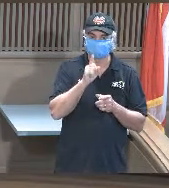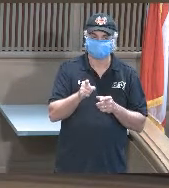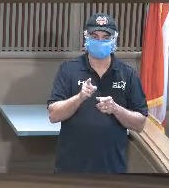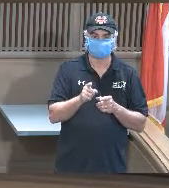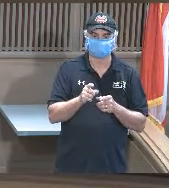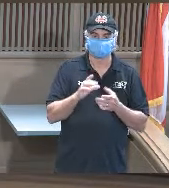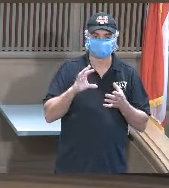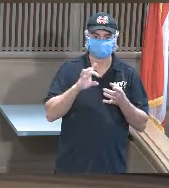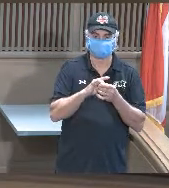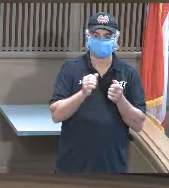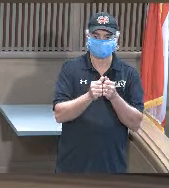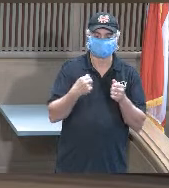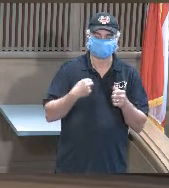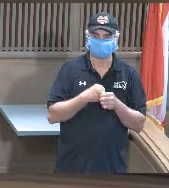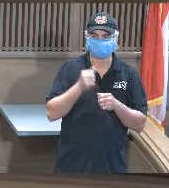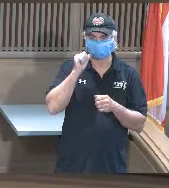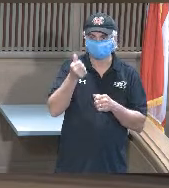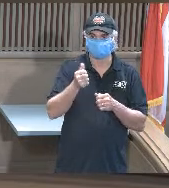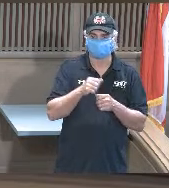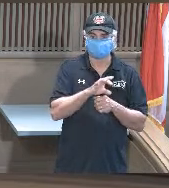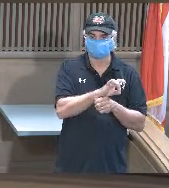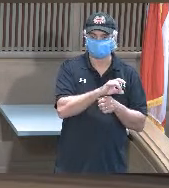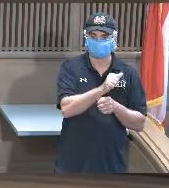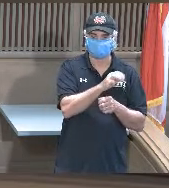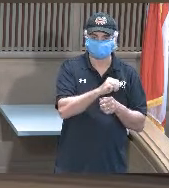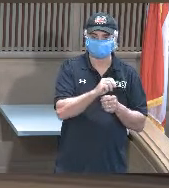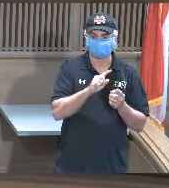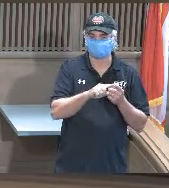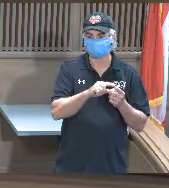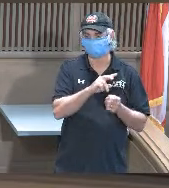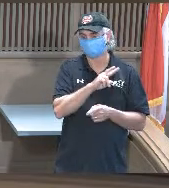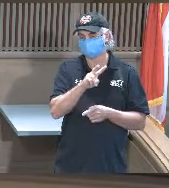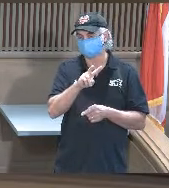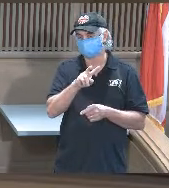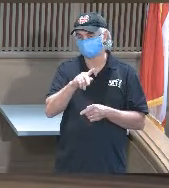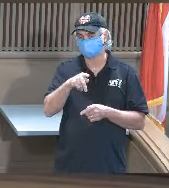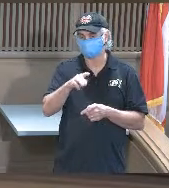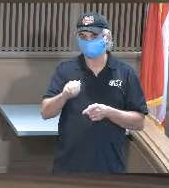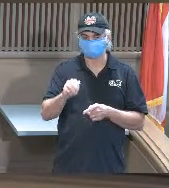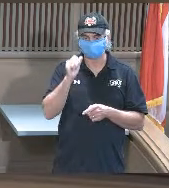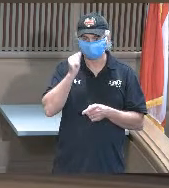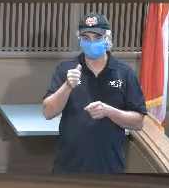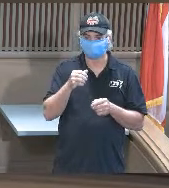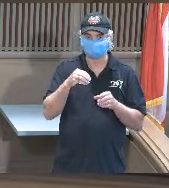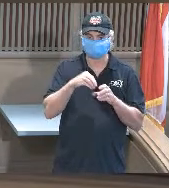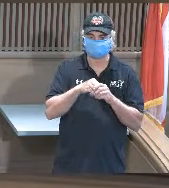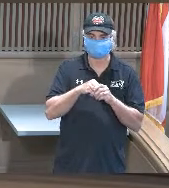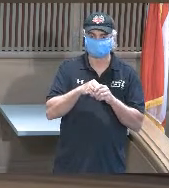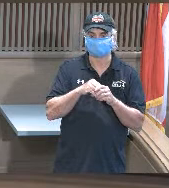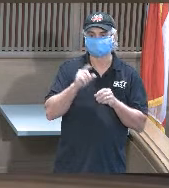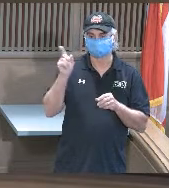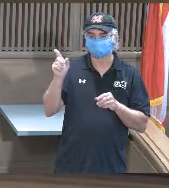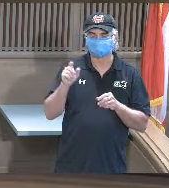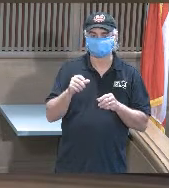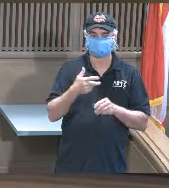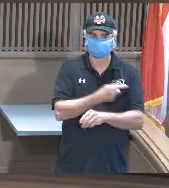tomorrow between 8 a.m. and 2 p.m. to receive your COVID-19 vaccination.